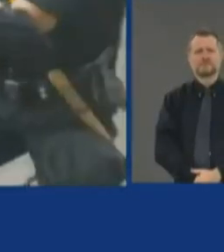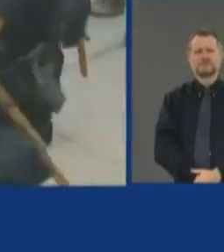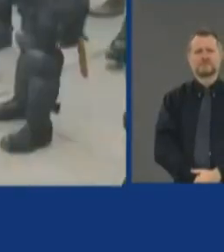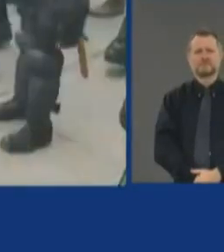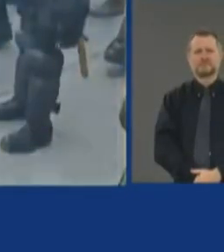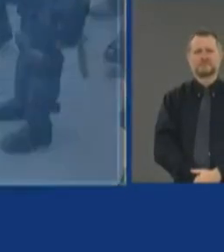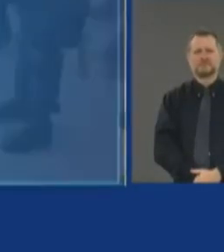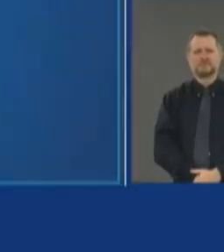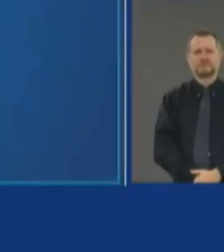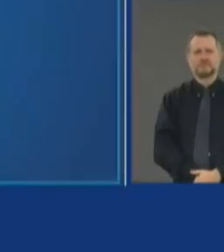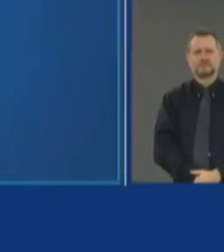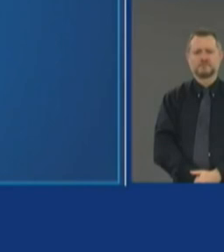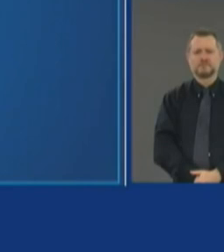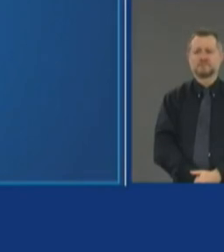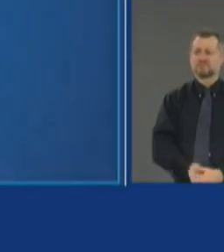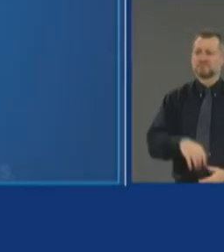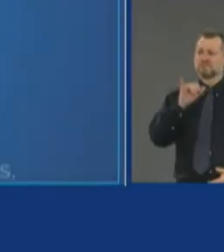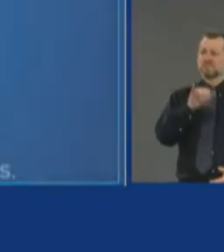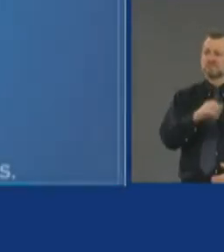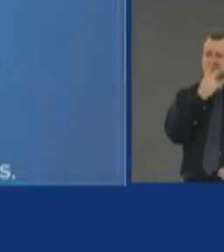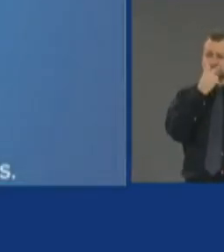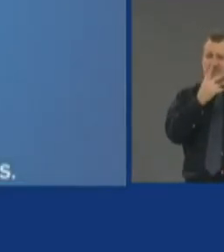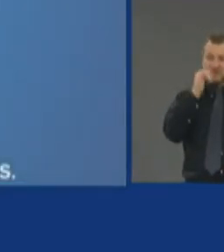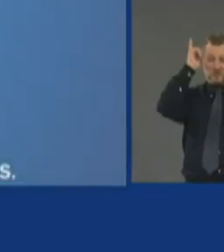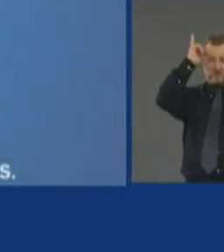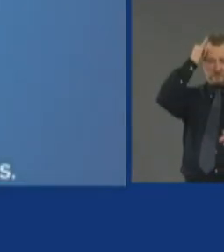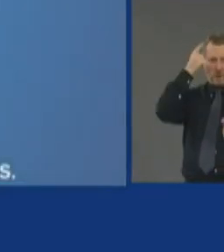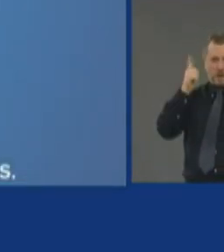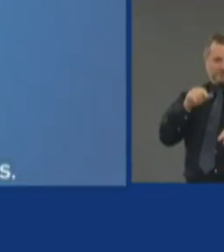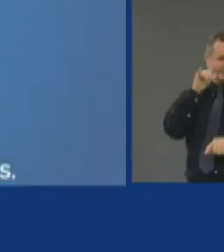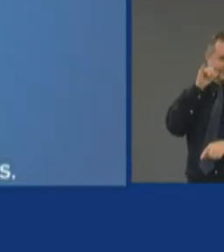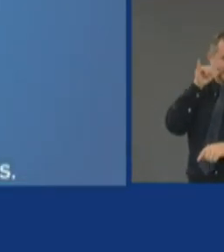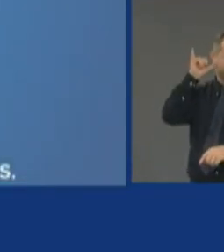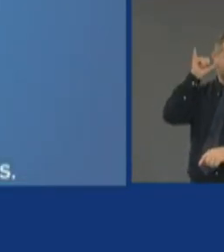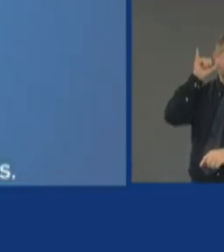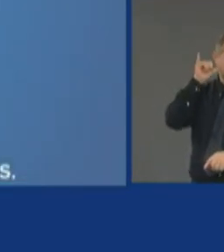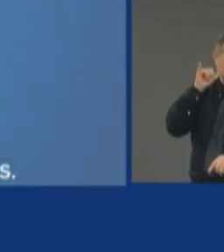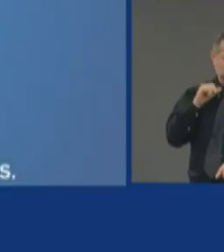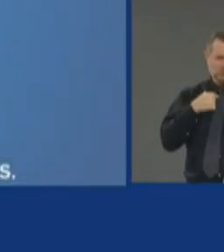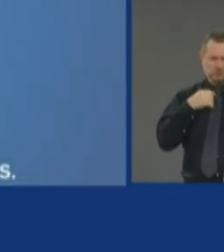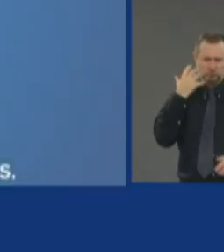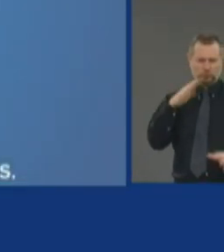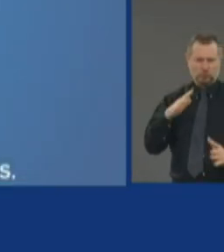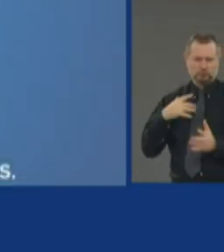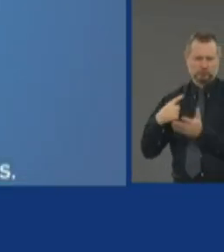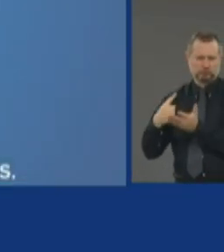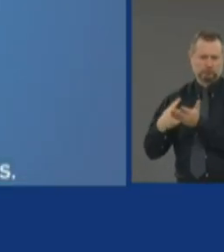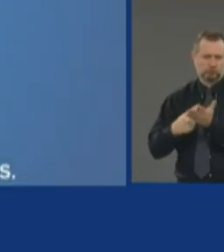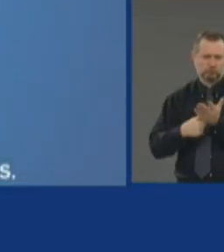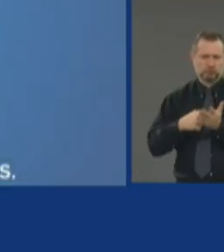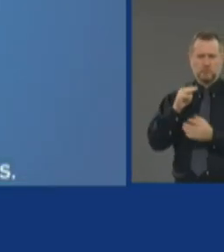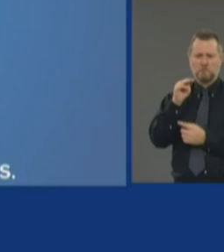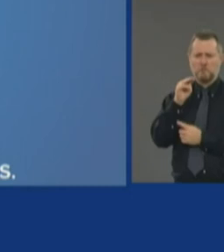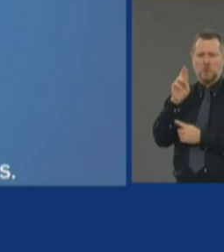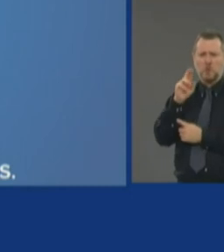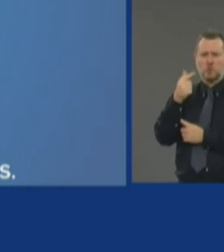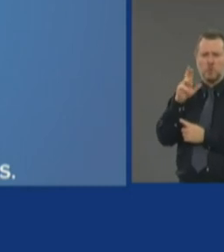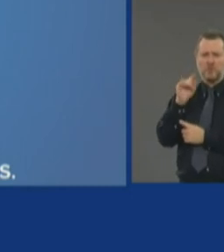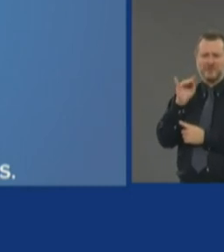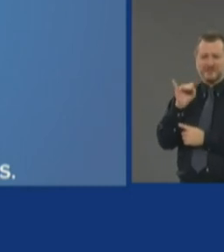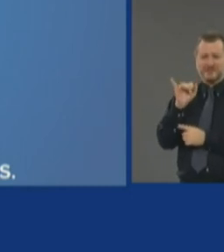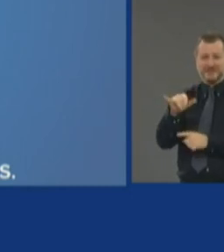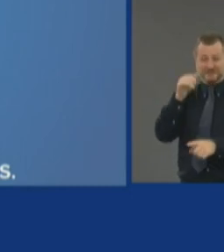This is Buffalo, New York, yesterday. I just spoke with Mr. Gugino on the phone, who is that gentleman,